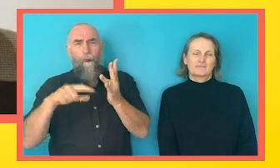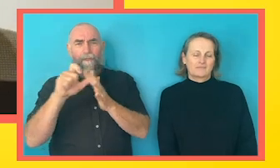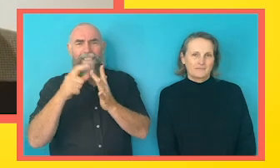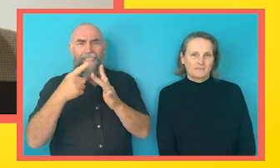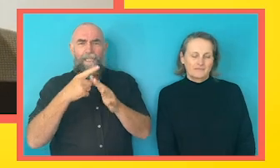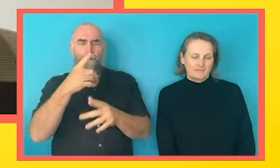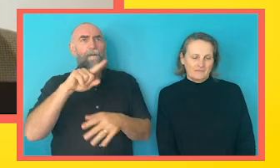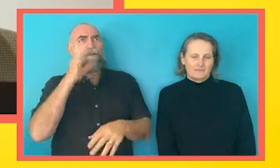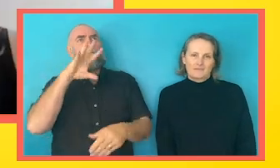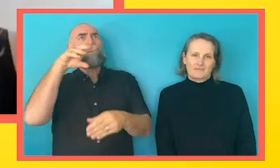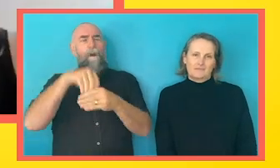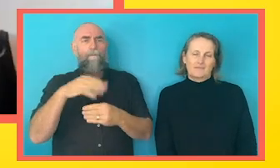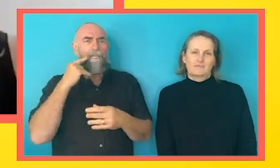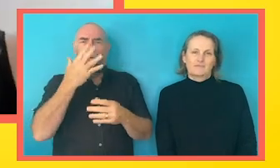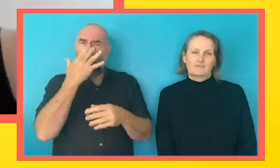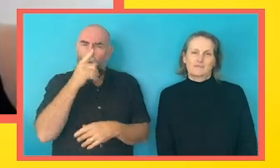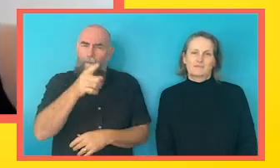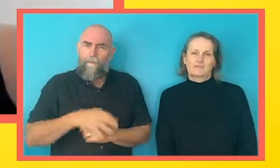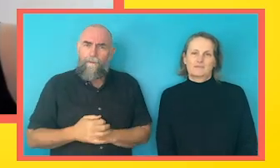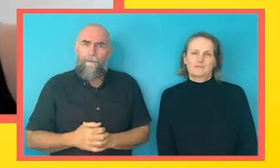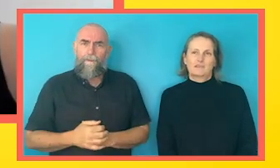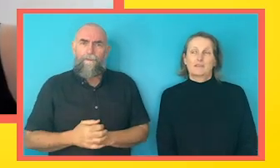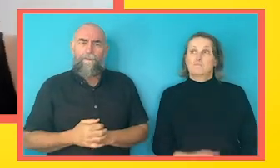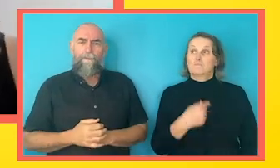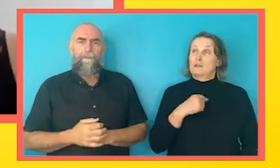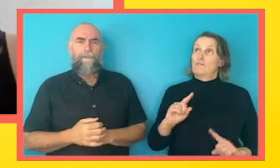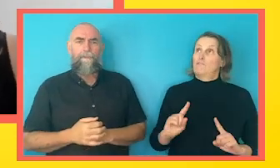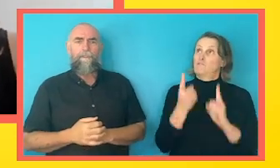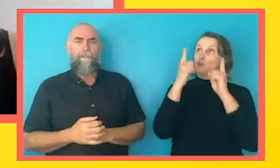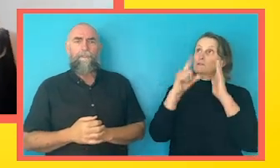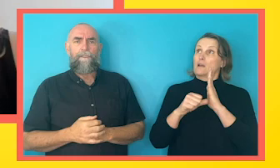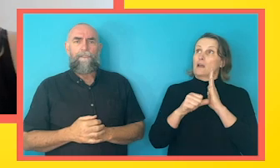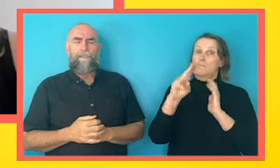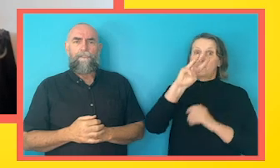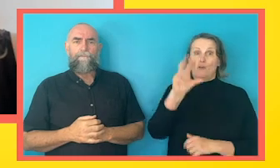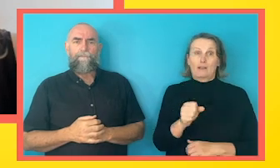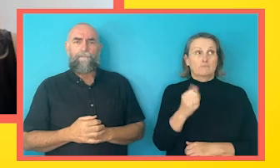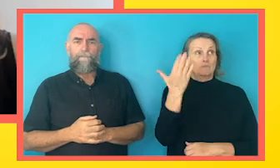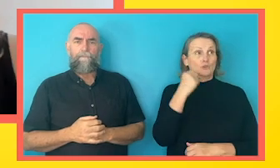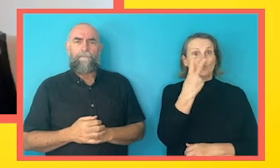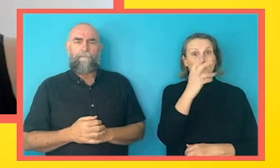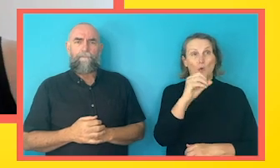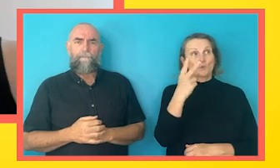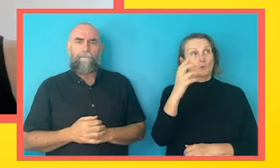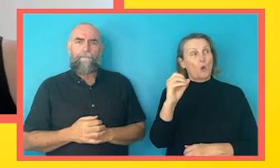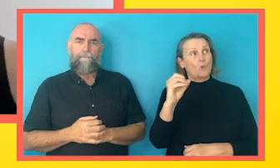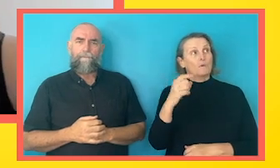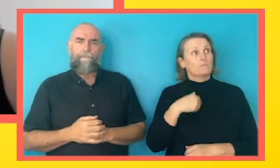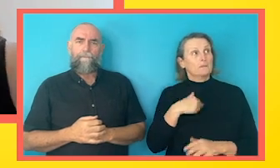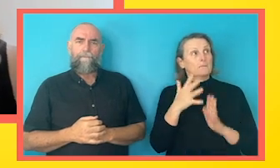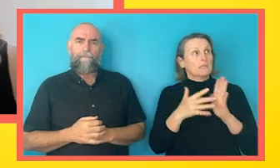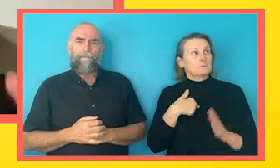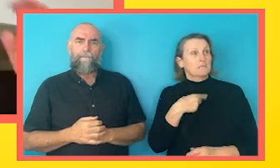debut? My Paralympic debut, that was 2020, so I would have been 22. I had to think about